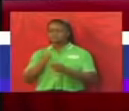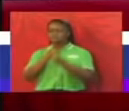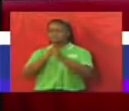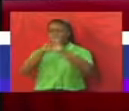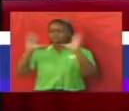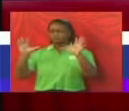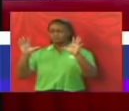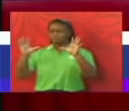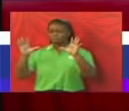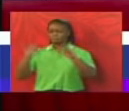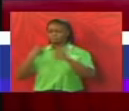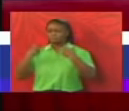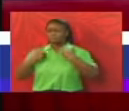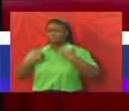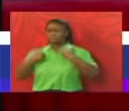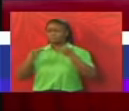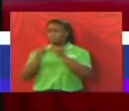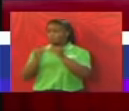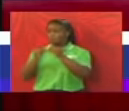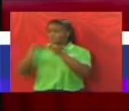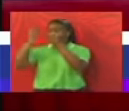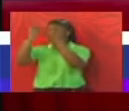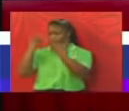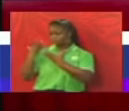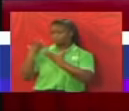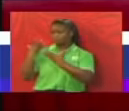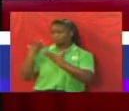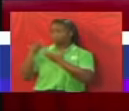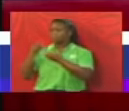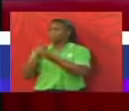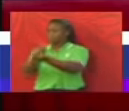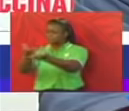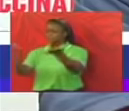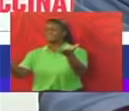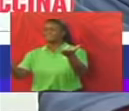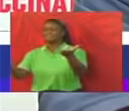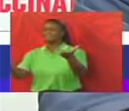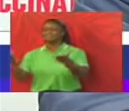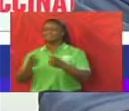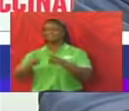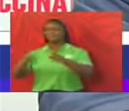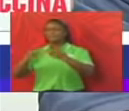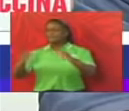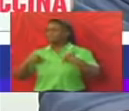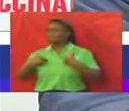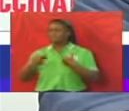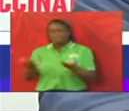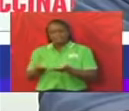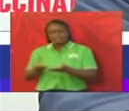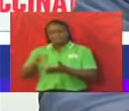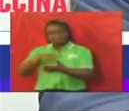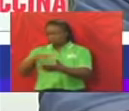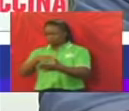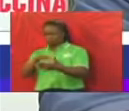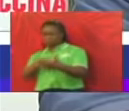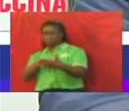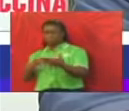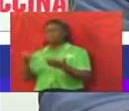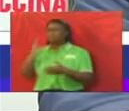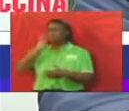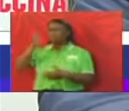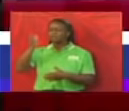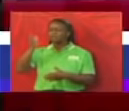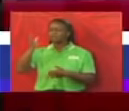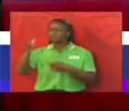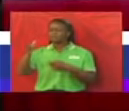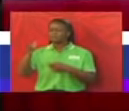me, we will share the expiration dates. I don't have them in front of me at the moment, but they will come to you during the course of the broadcast. Thank you very